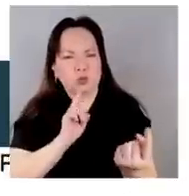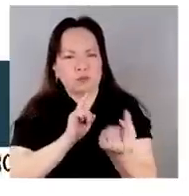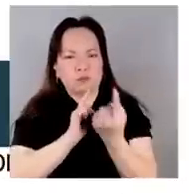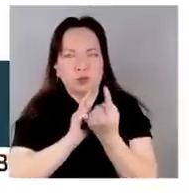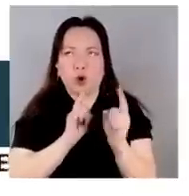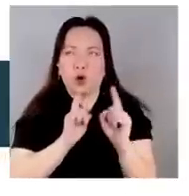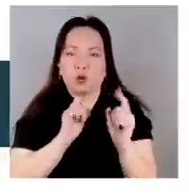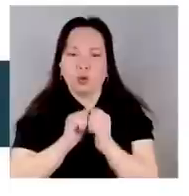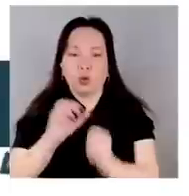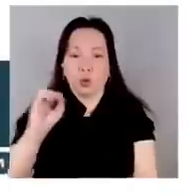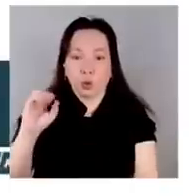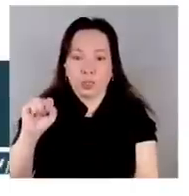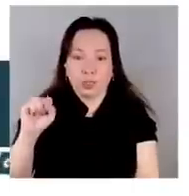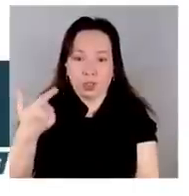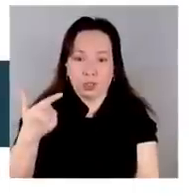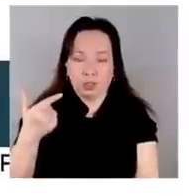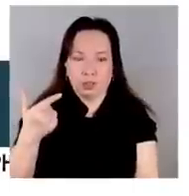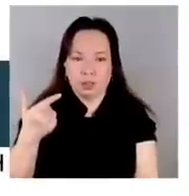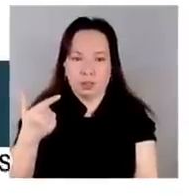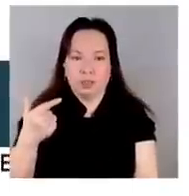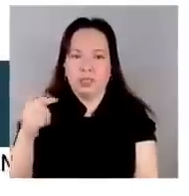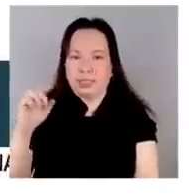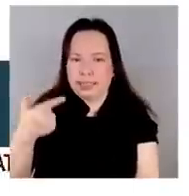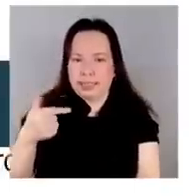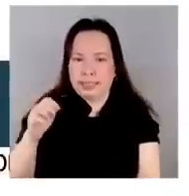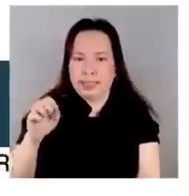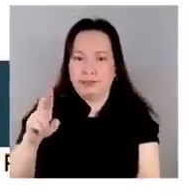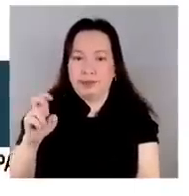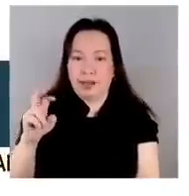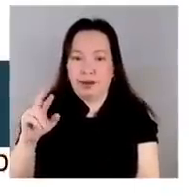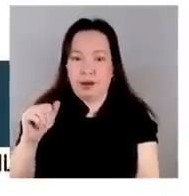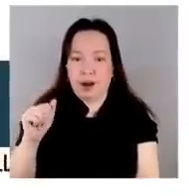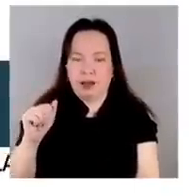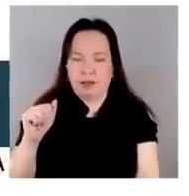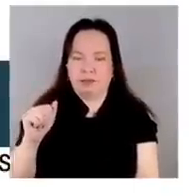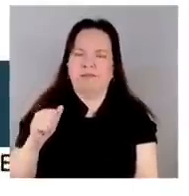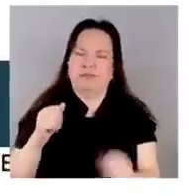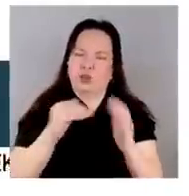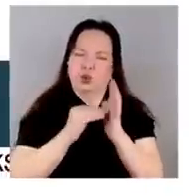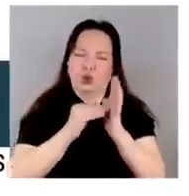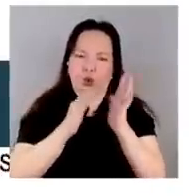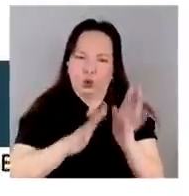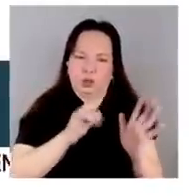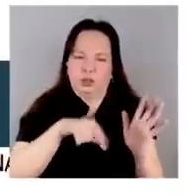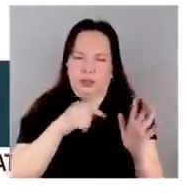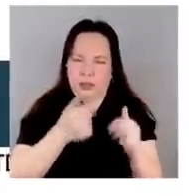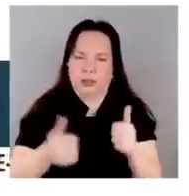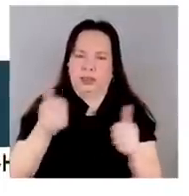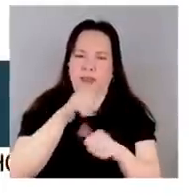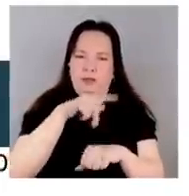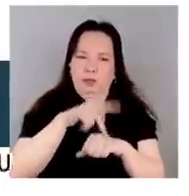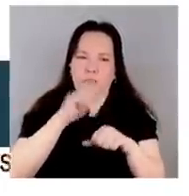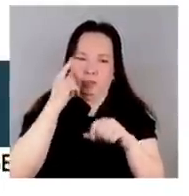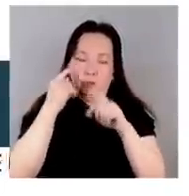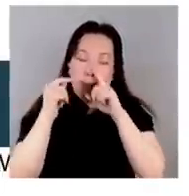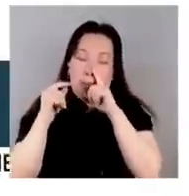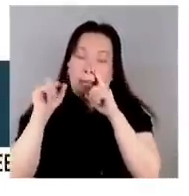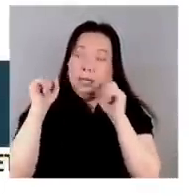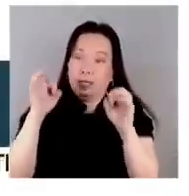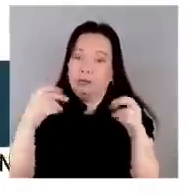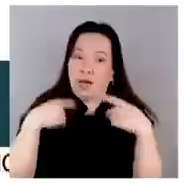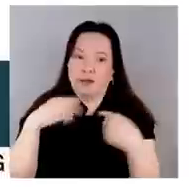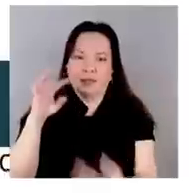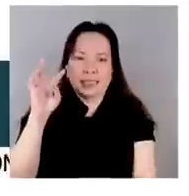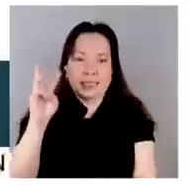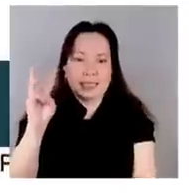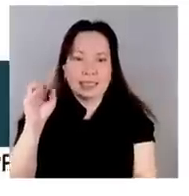Republic himself, Menardo Guevara, and I asked him that question. If there are 6,000 plus cases as official